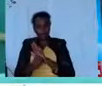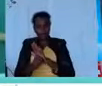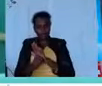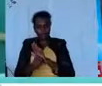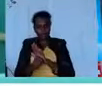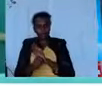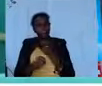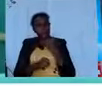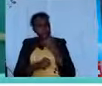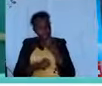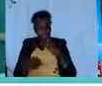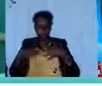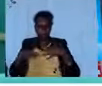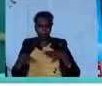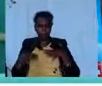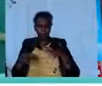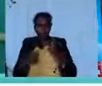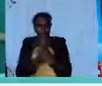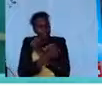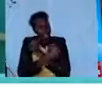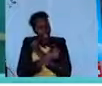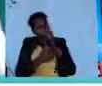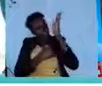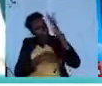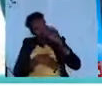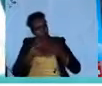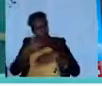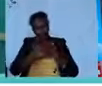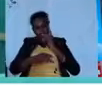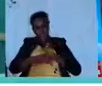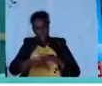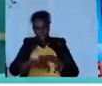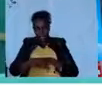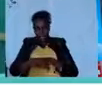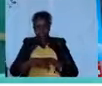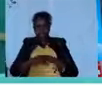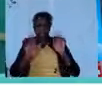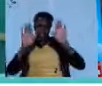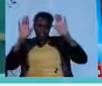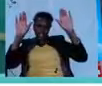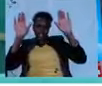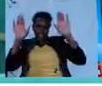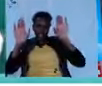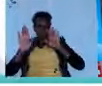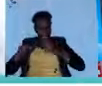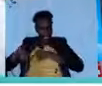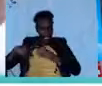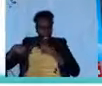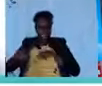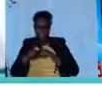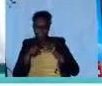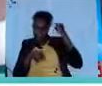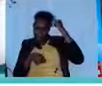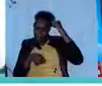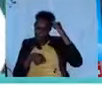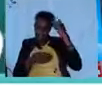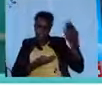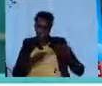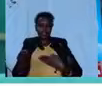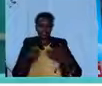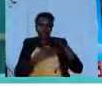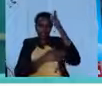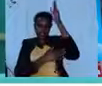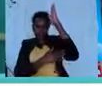claim to those who love God all the time, to those who have surrendered their heart, their mind in the service of